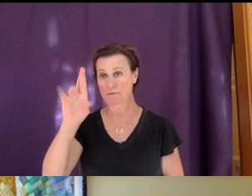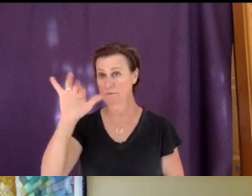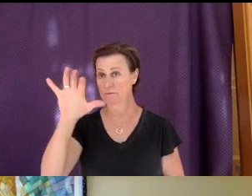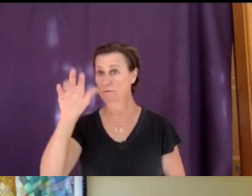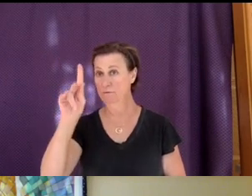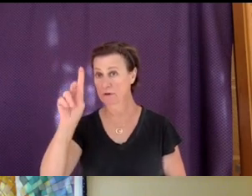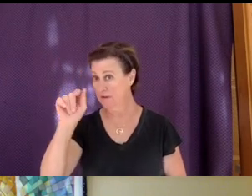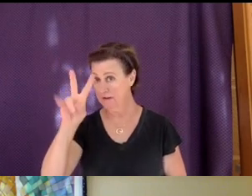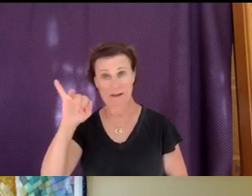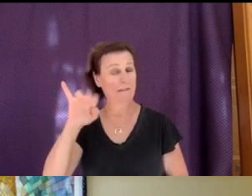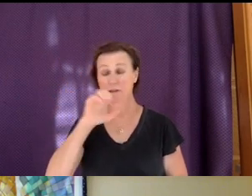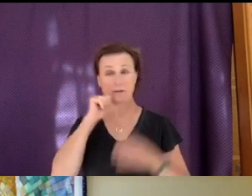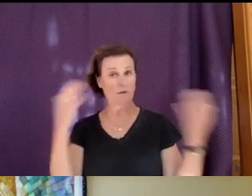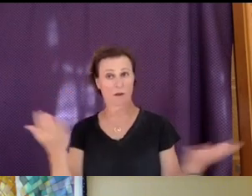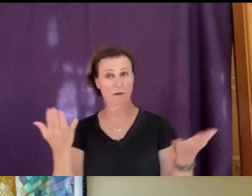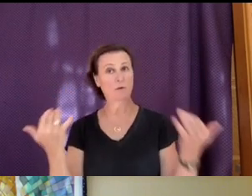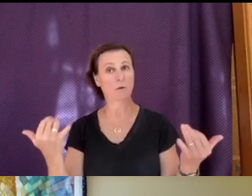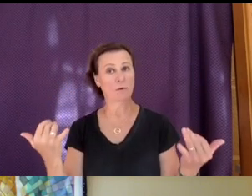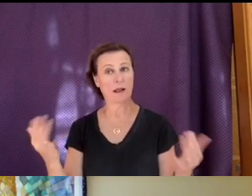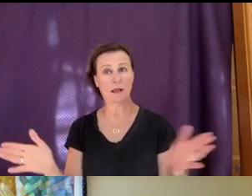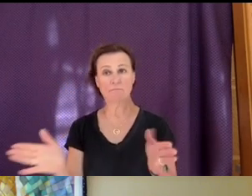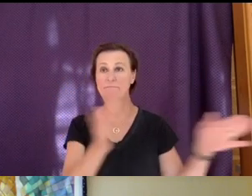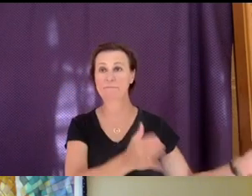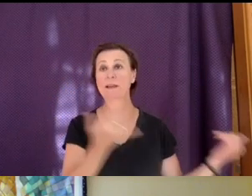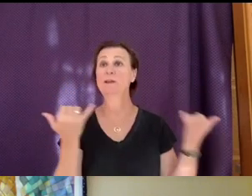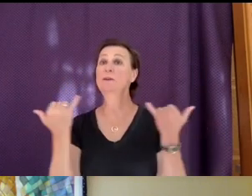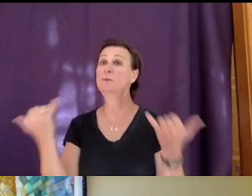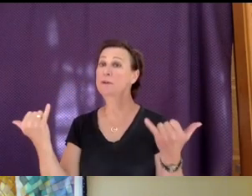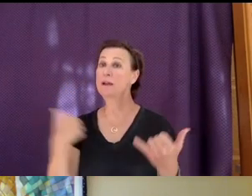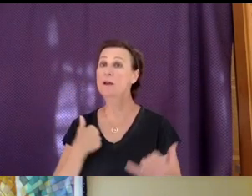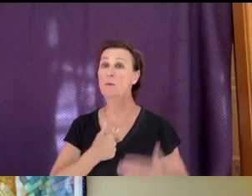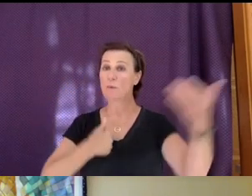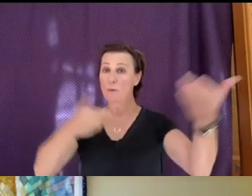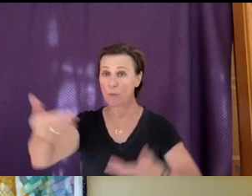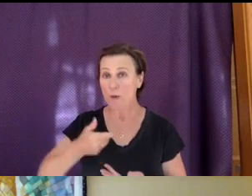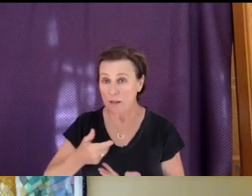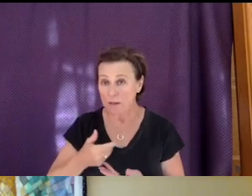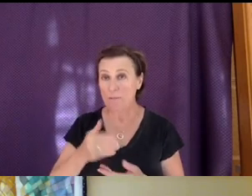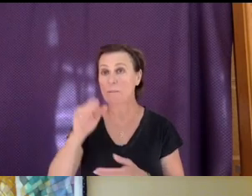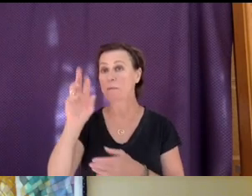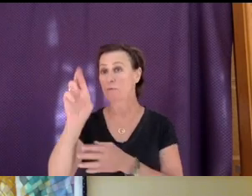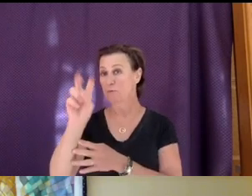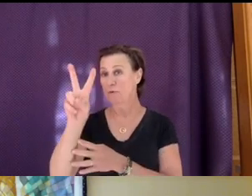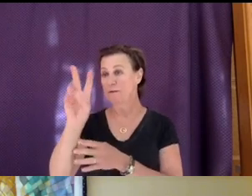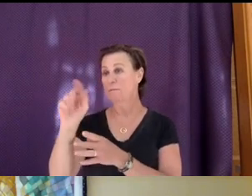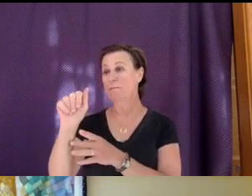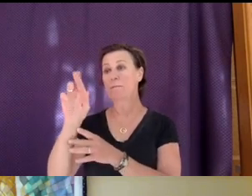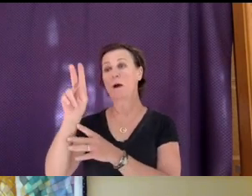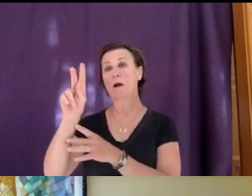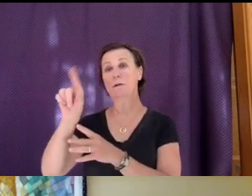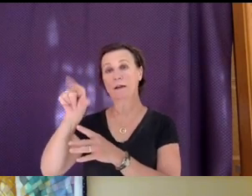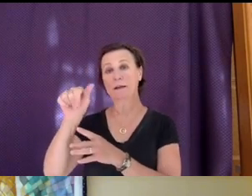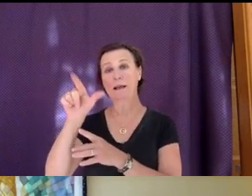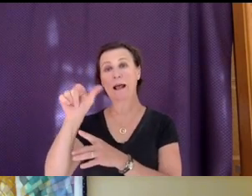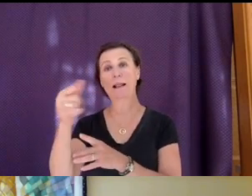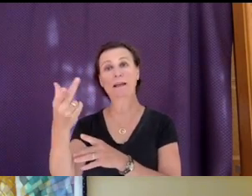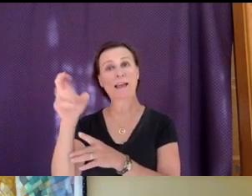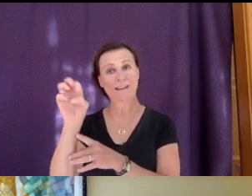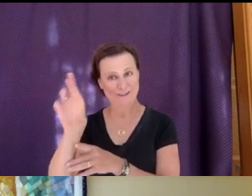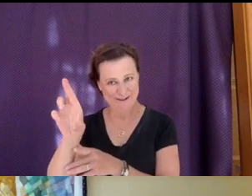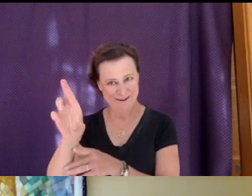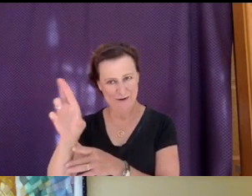pulpit this week. Today, we welcome the Reverend Mark Gallagher, a frequent and welcome visitor to our